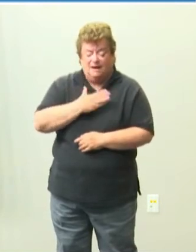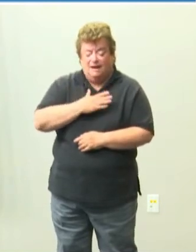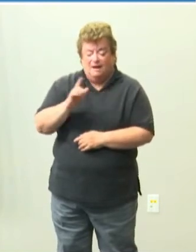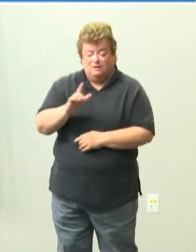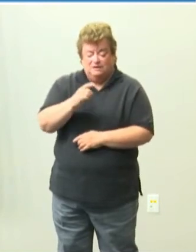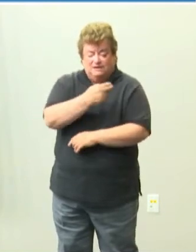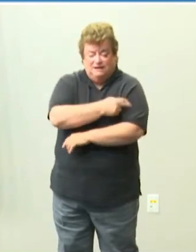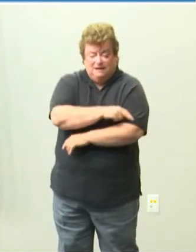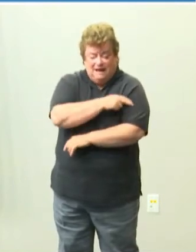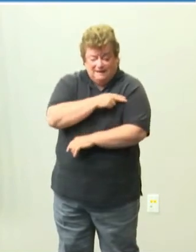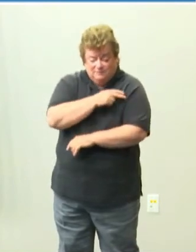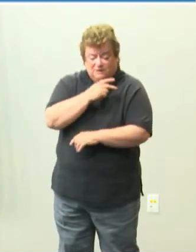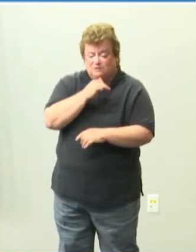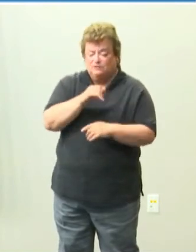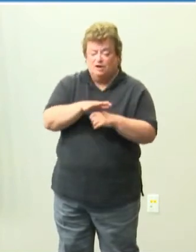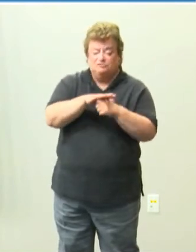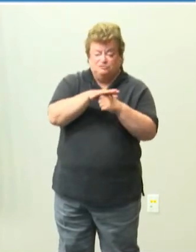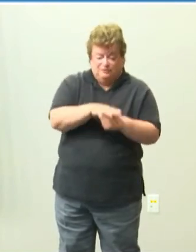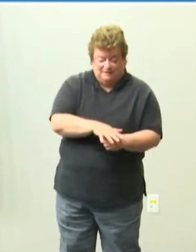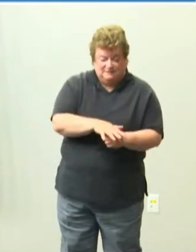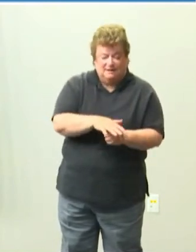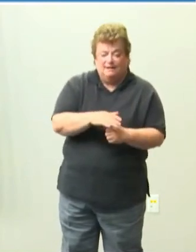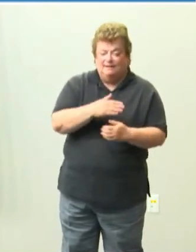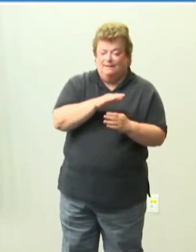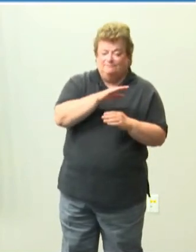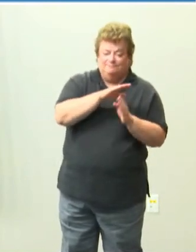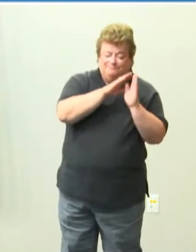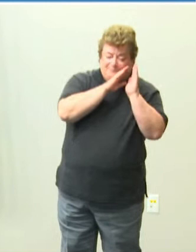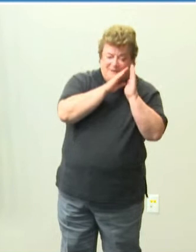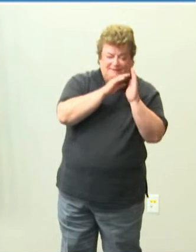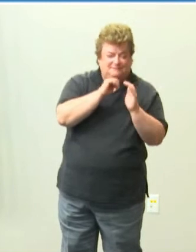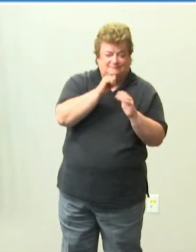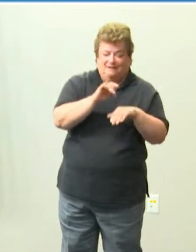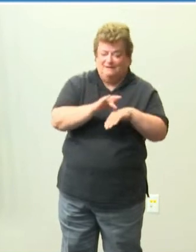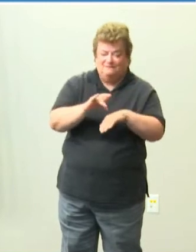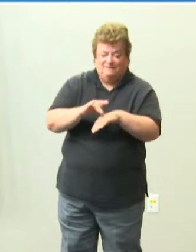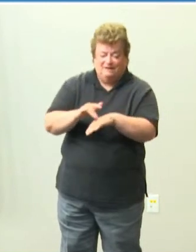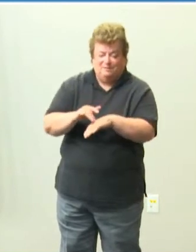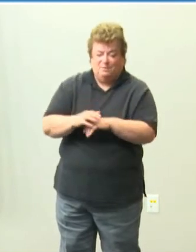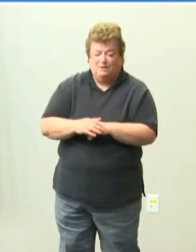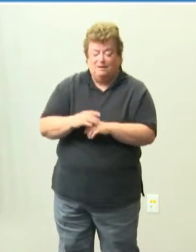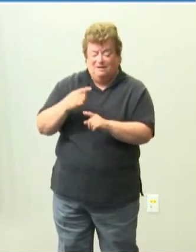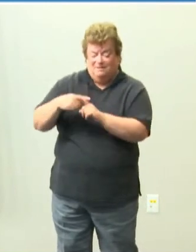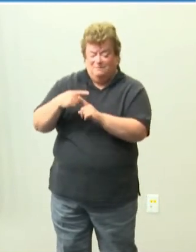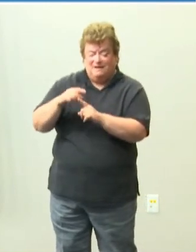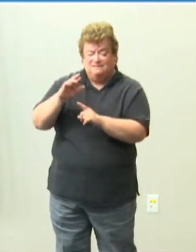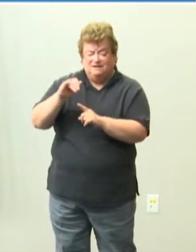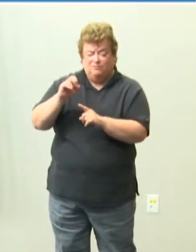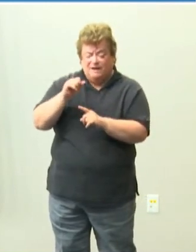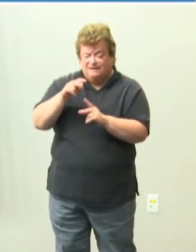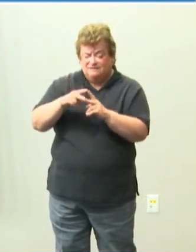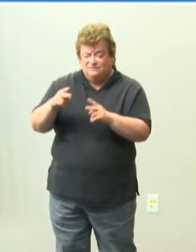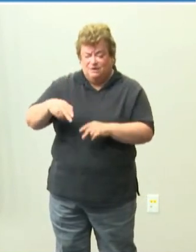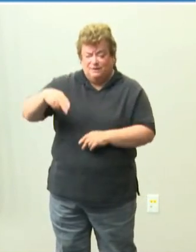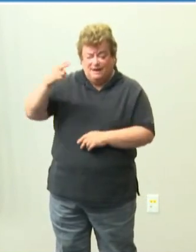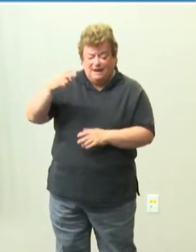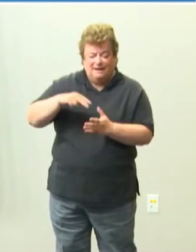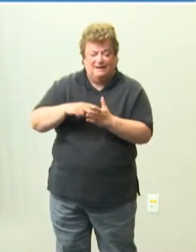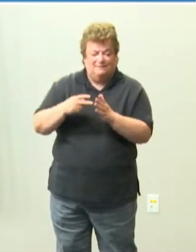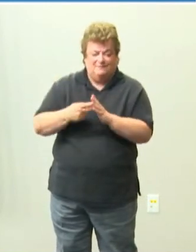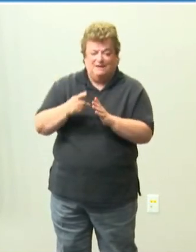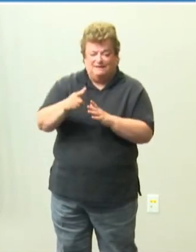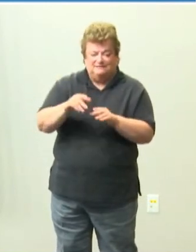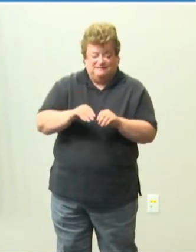few beds available. Our local positivity rate is very high, meaning the Delta variant is widespread in